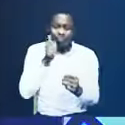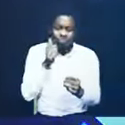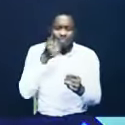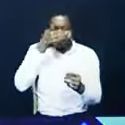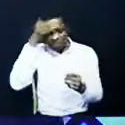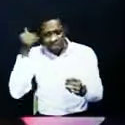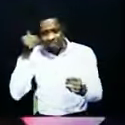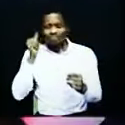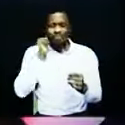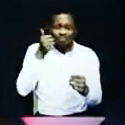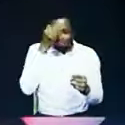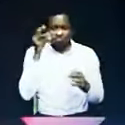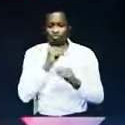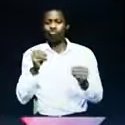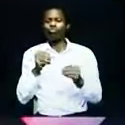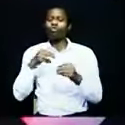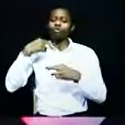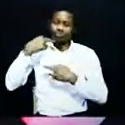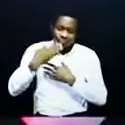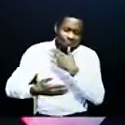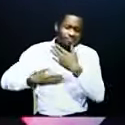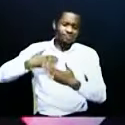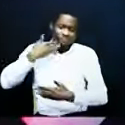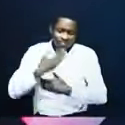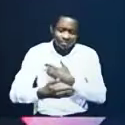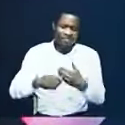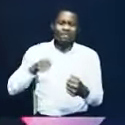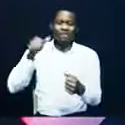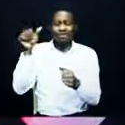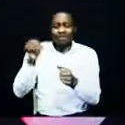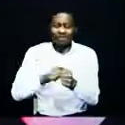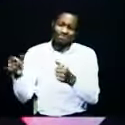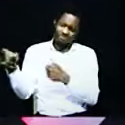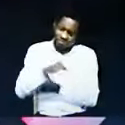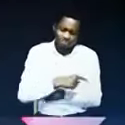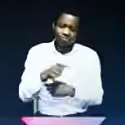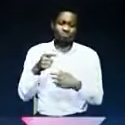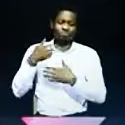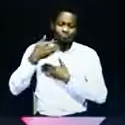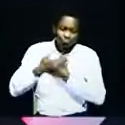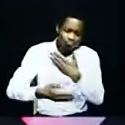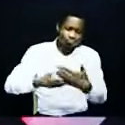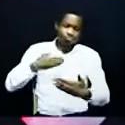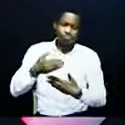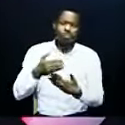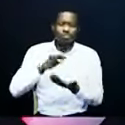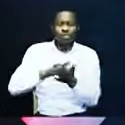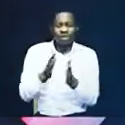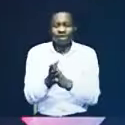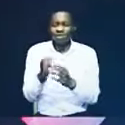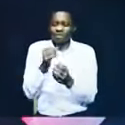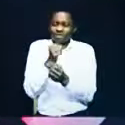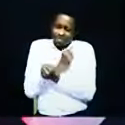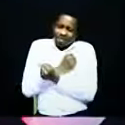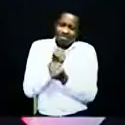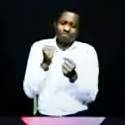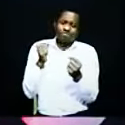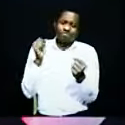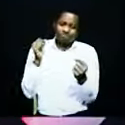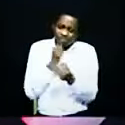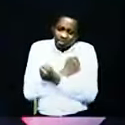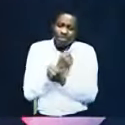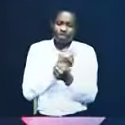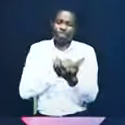fellowship. And grow in that fellowship. Keep falling in love with him. Over and over